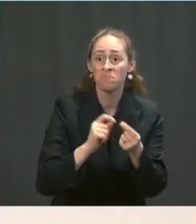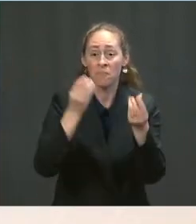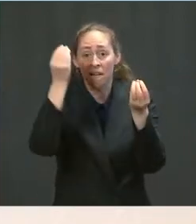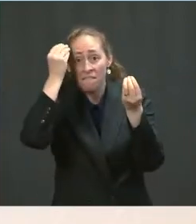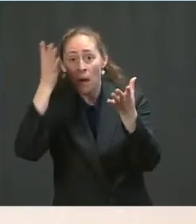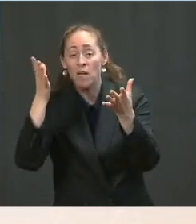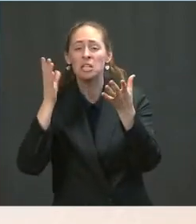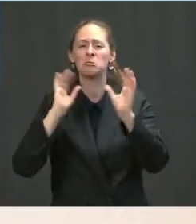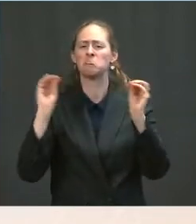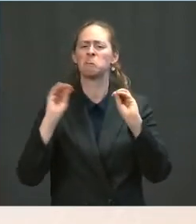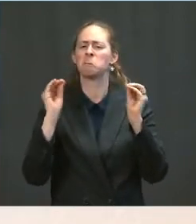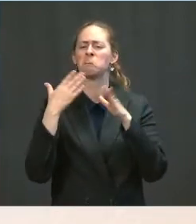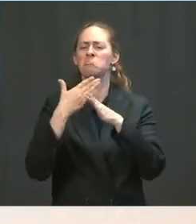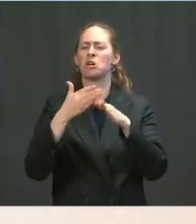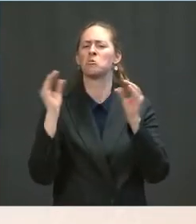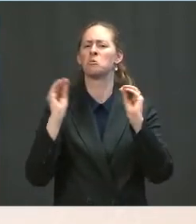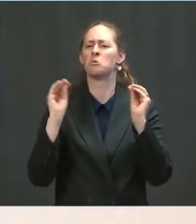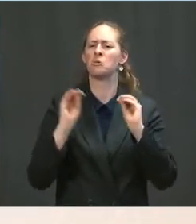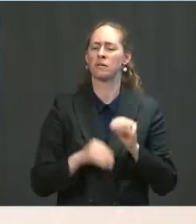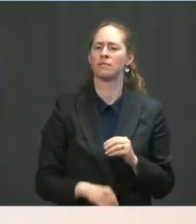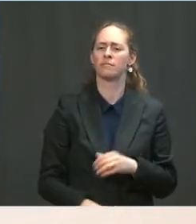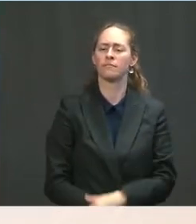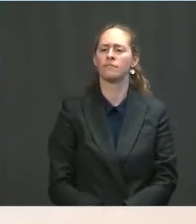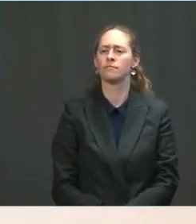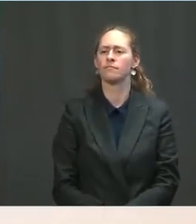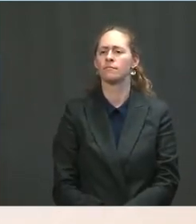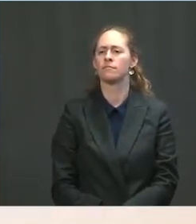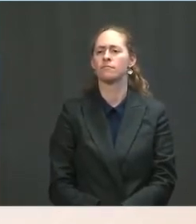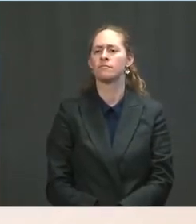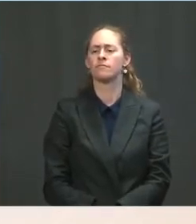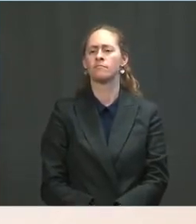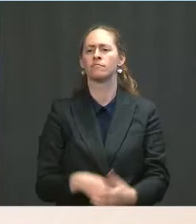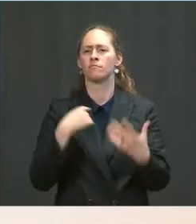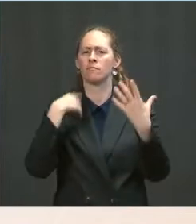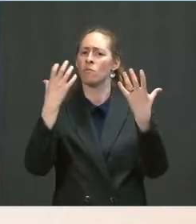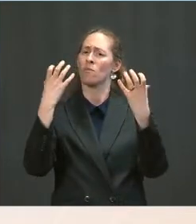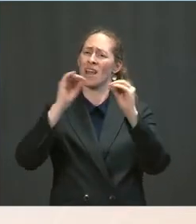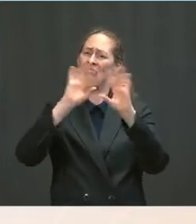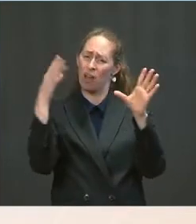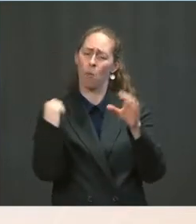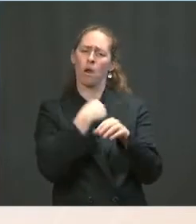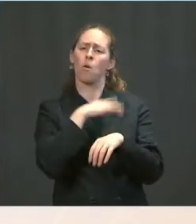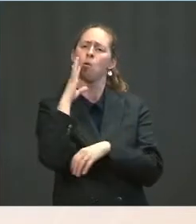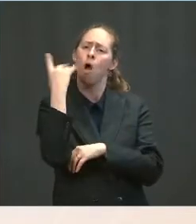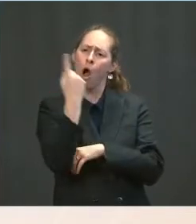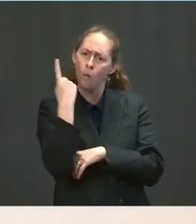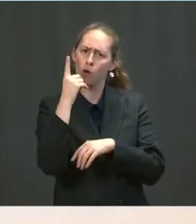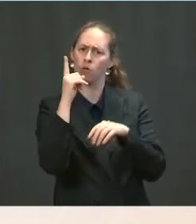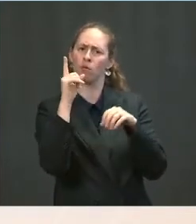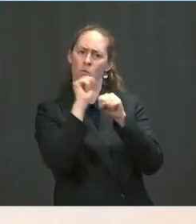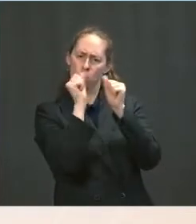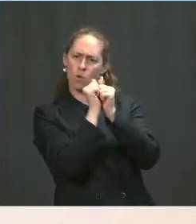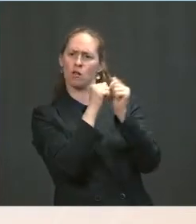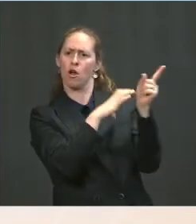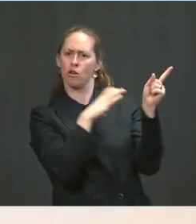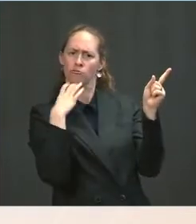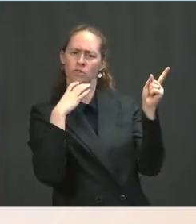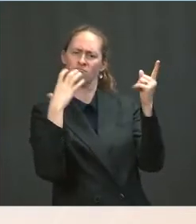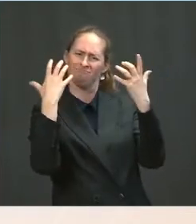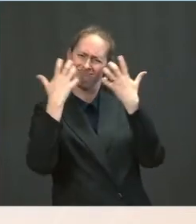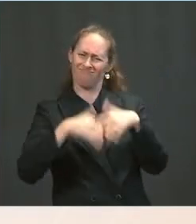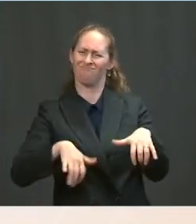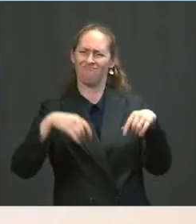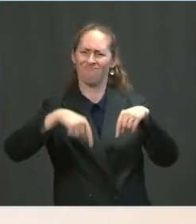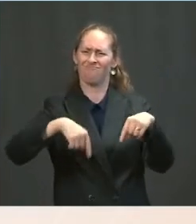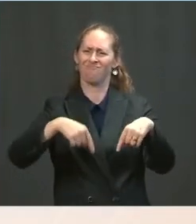to make really clear is that we're going to work with Congress to get this done, because we understand the importance of